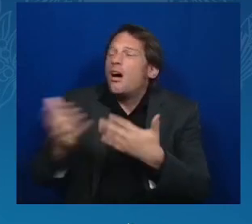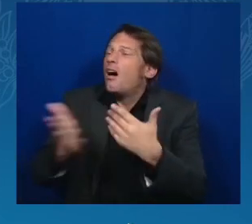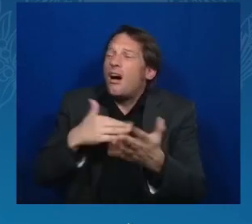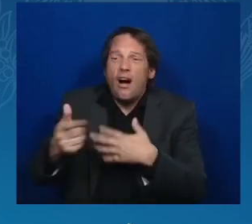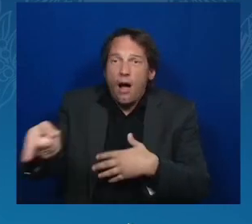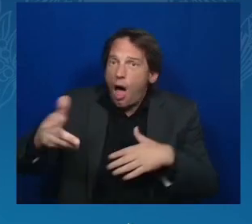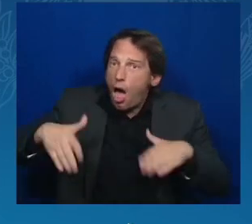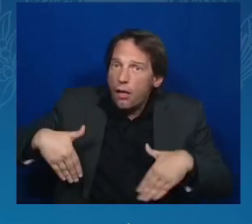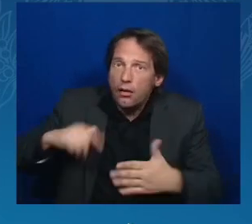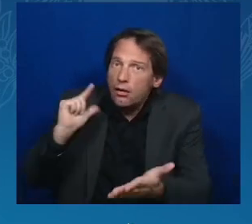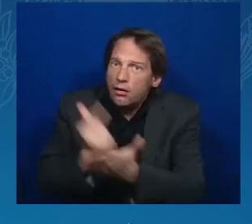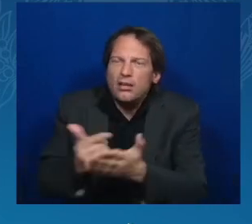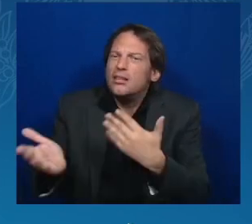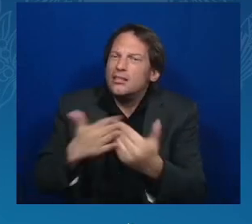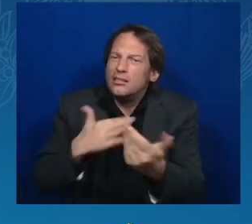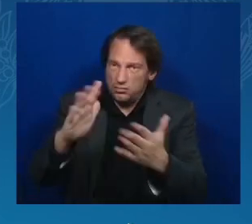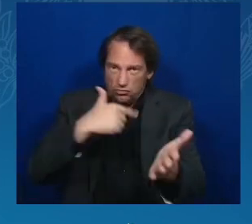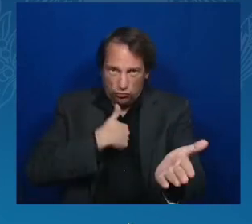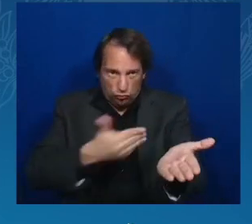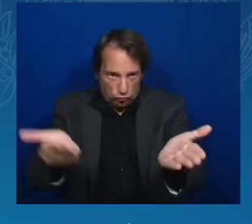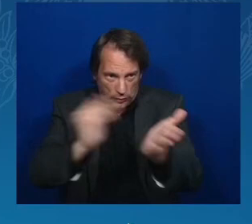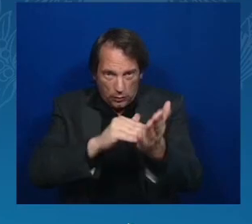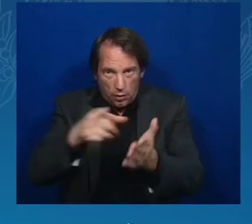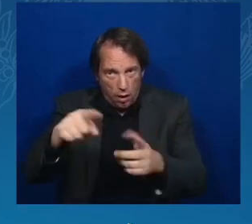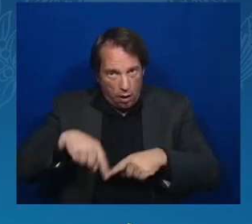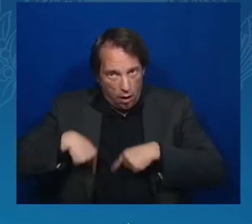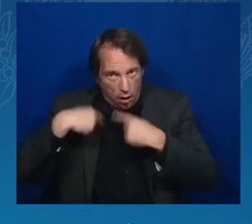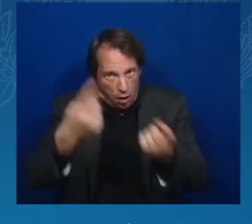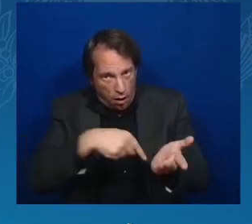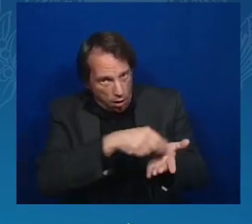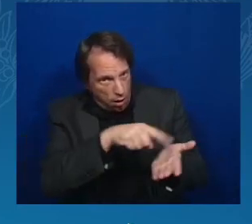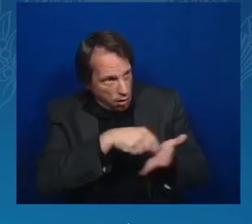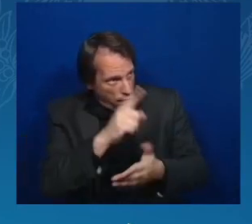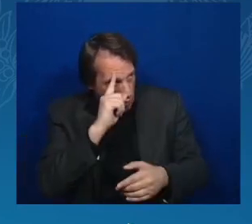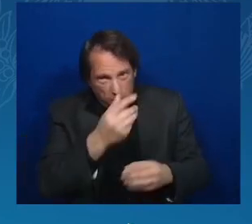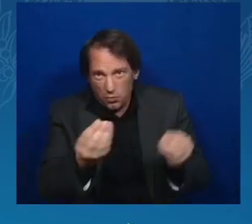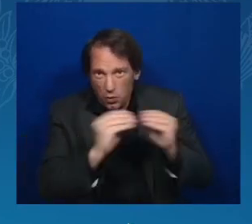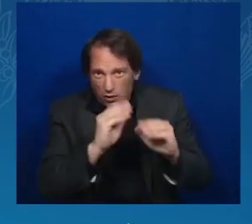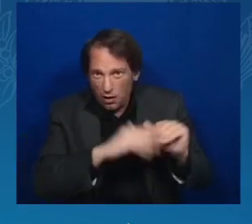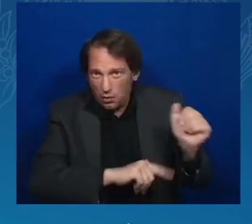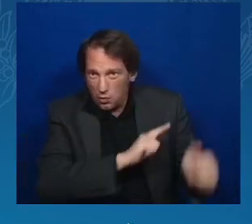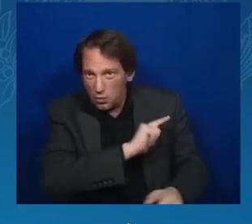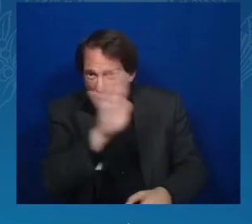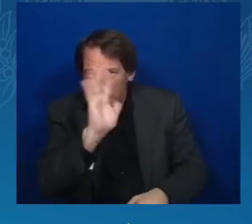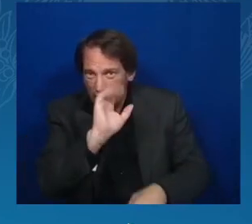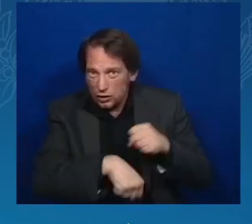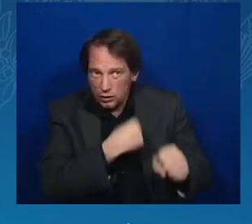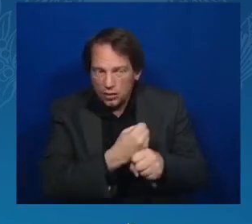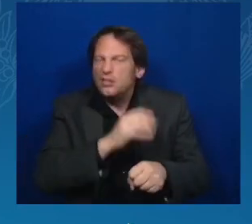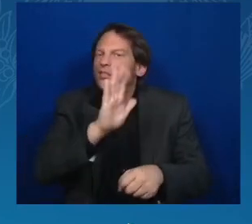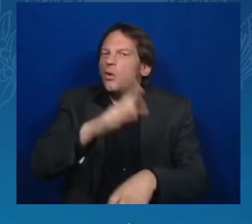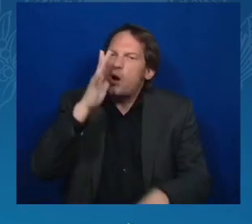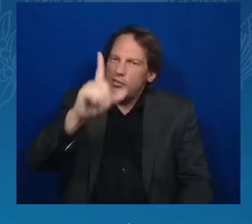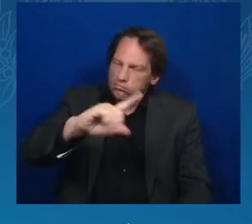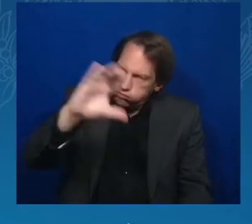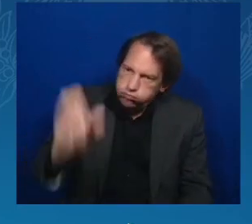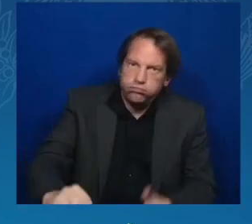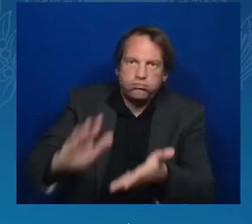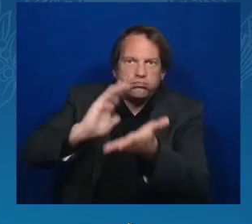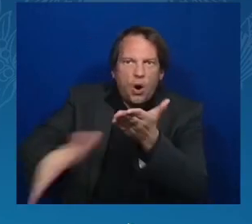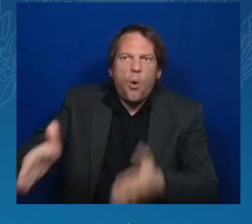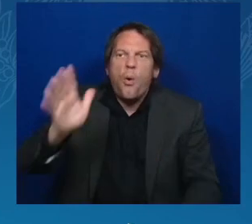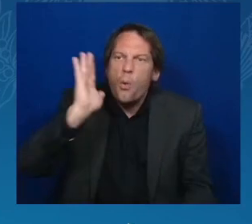more than 25 years, those loans will be completely forgiven regardless of your income and even if you did